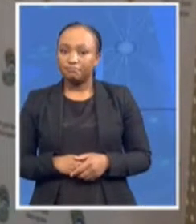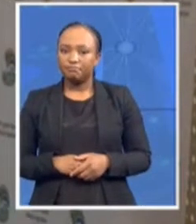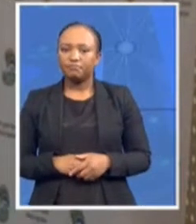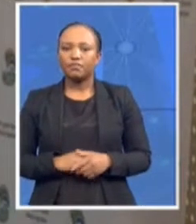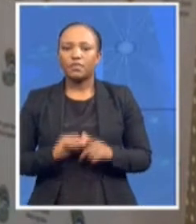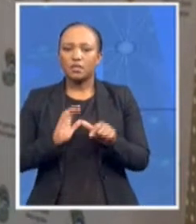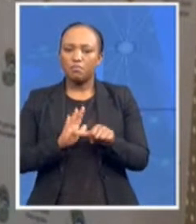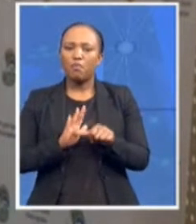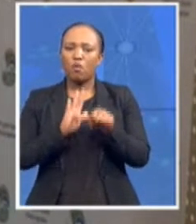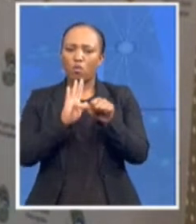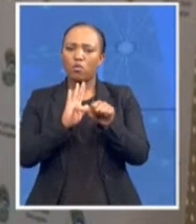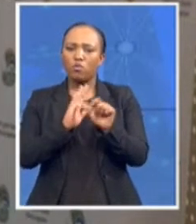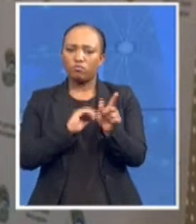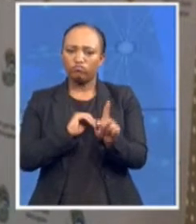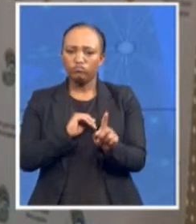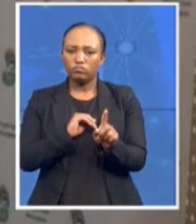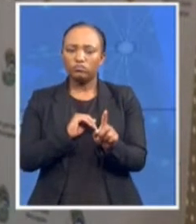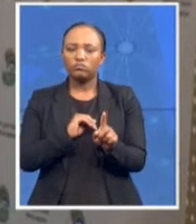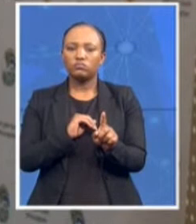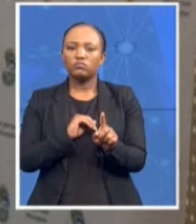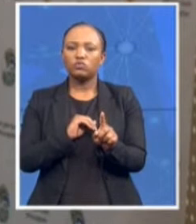point that